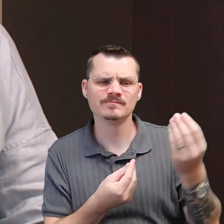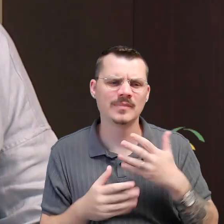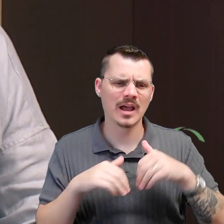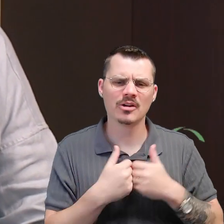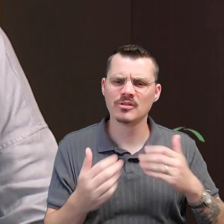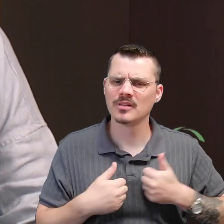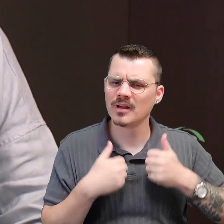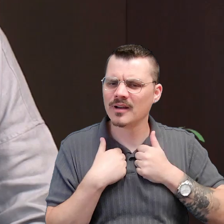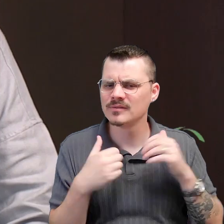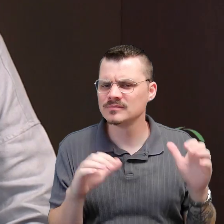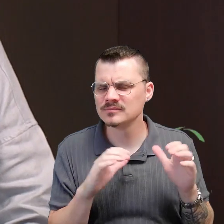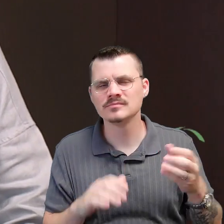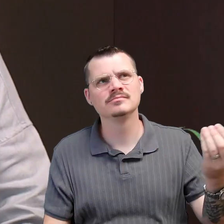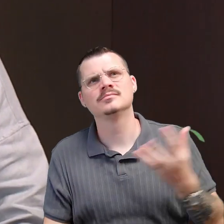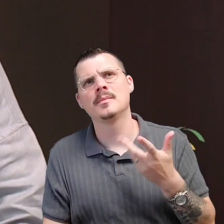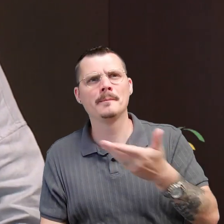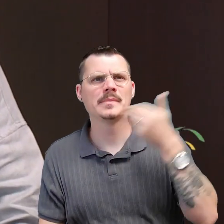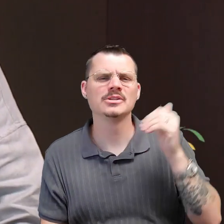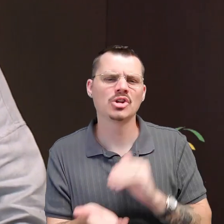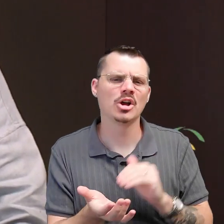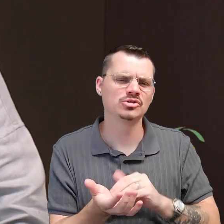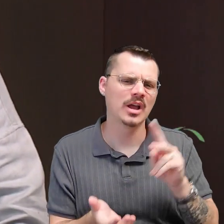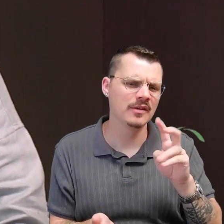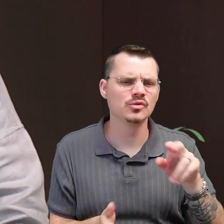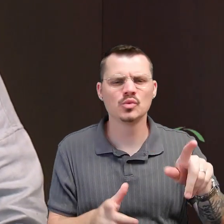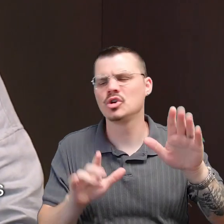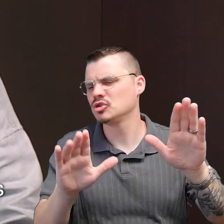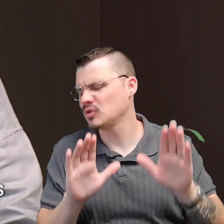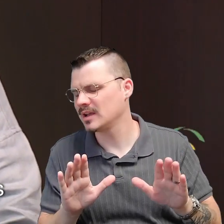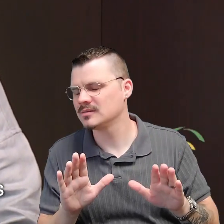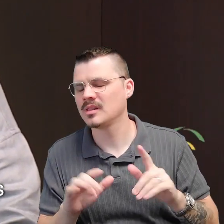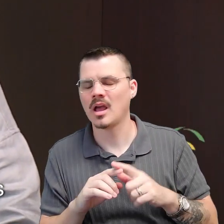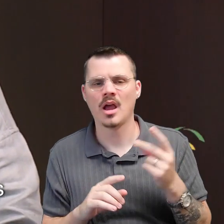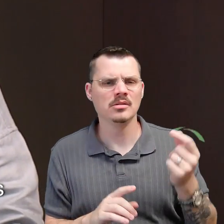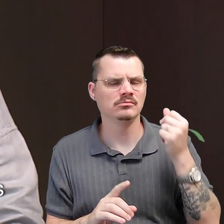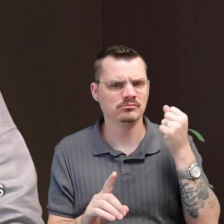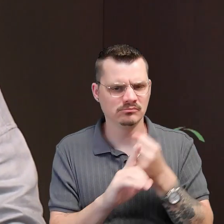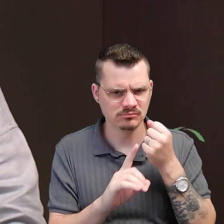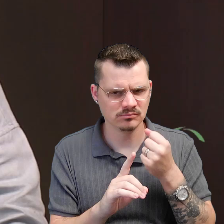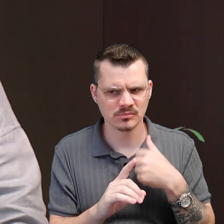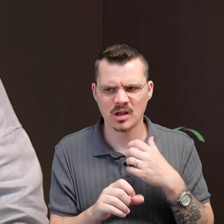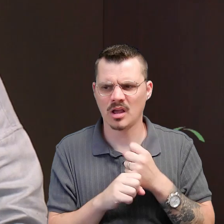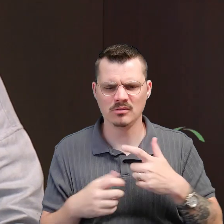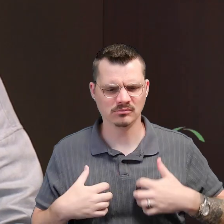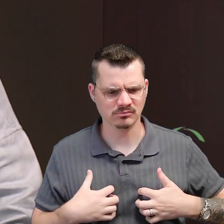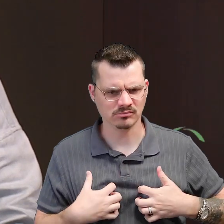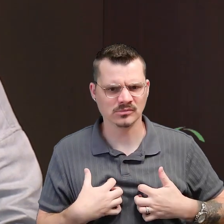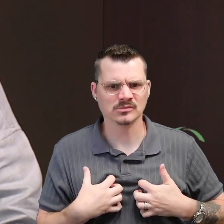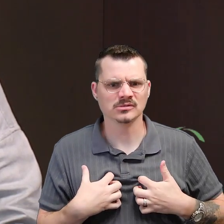life was. You're the best doctor ever. You were great. And then all of a sudden, I got this